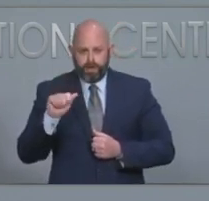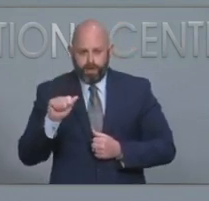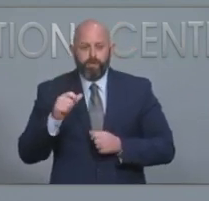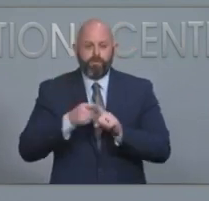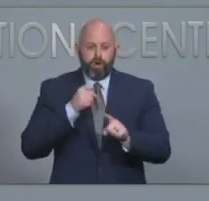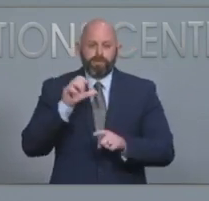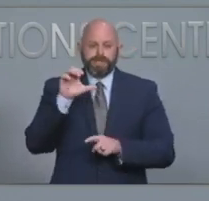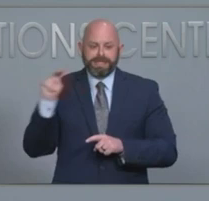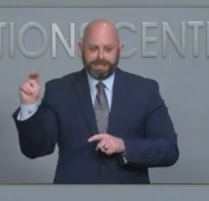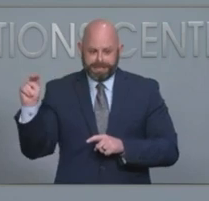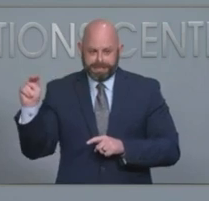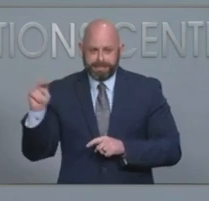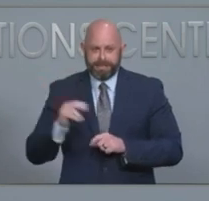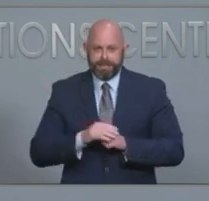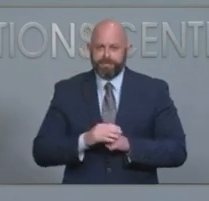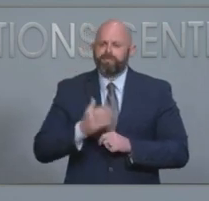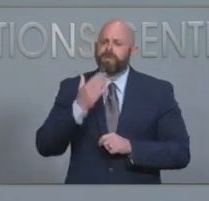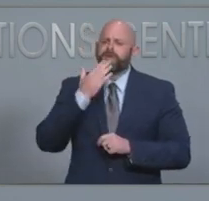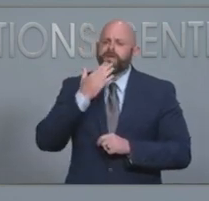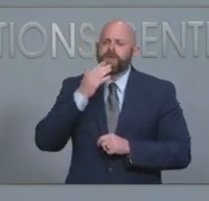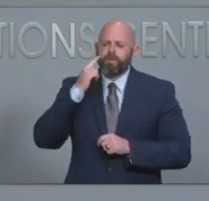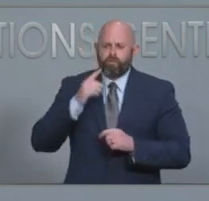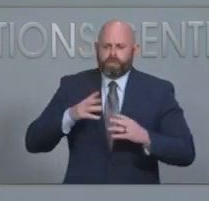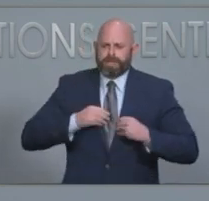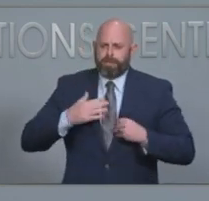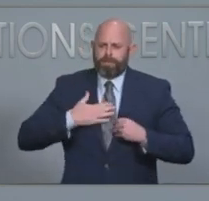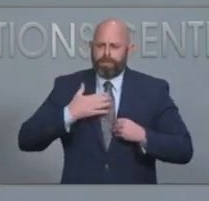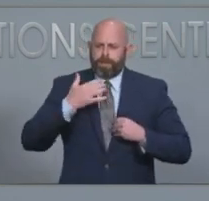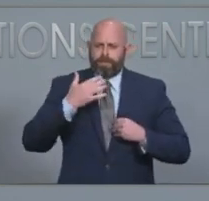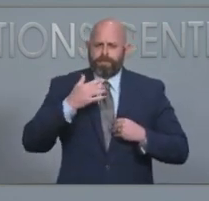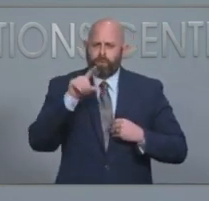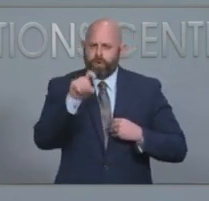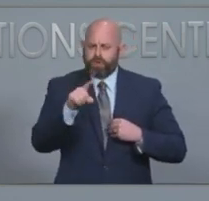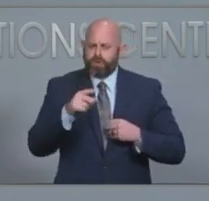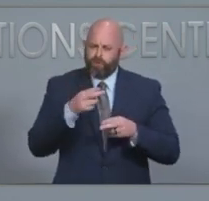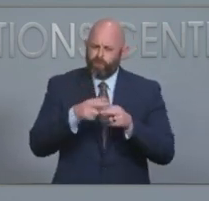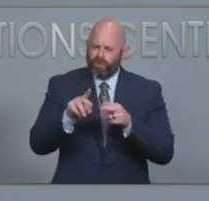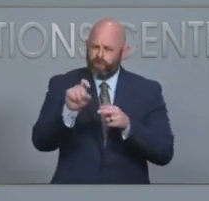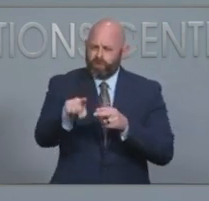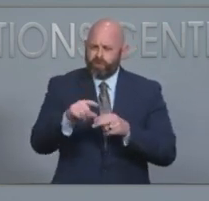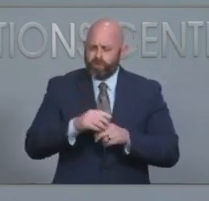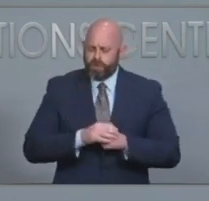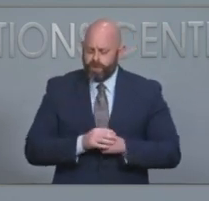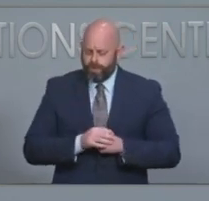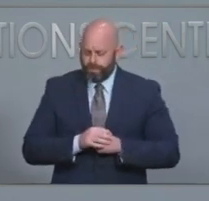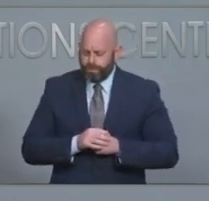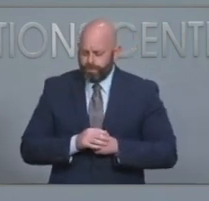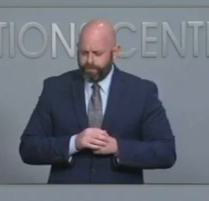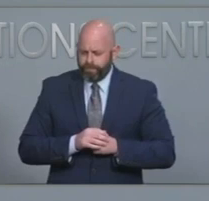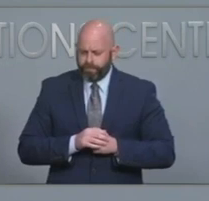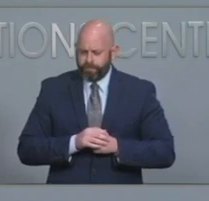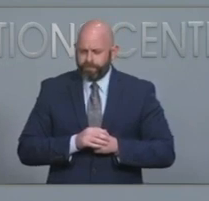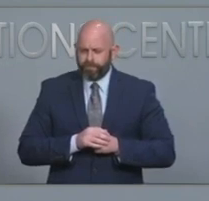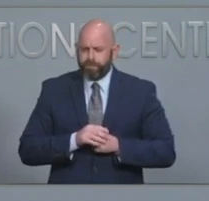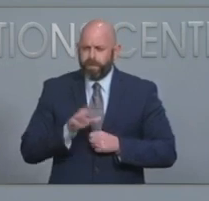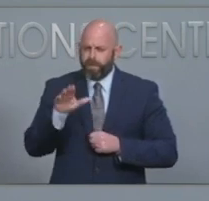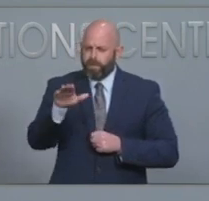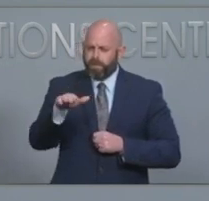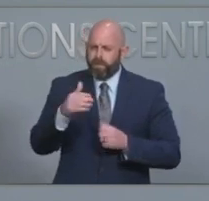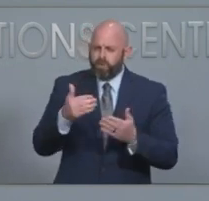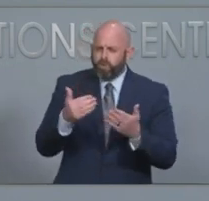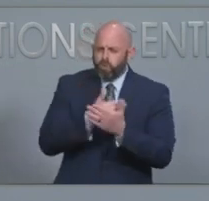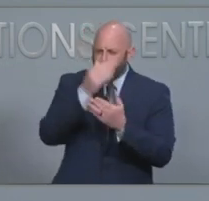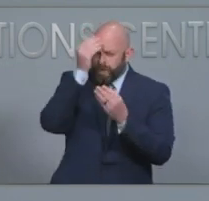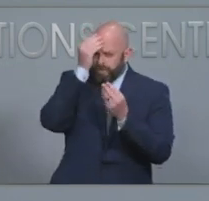ahead. Hi there. Thanks for doing this. Just a quick question. Do you have an updated number of